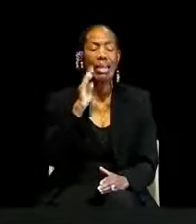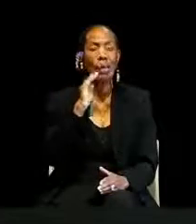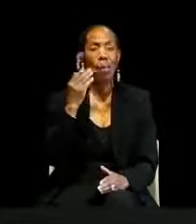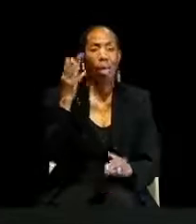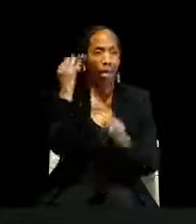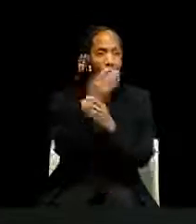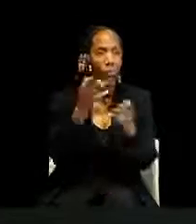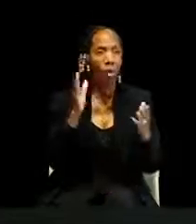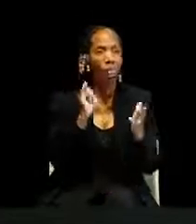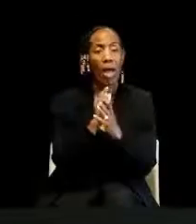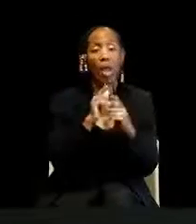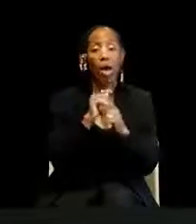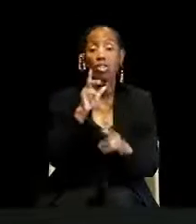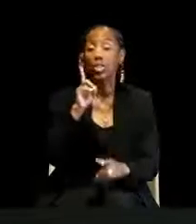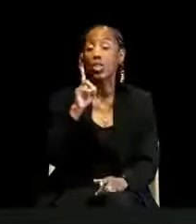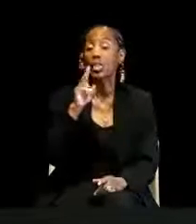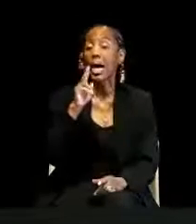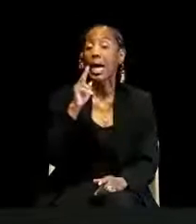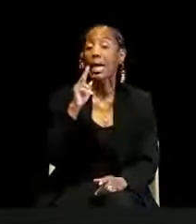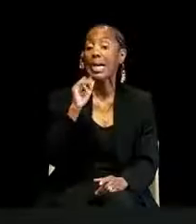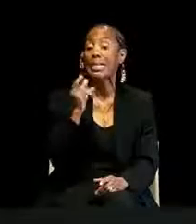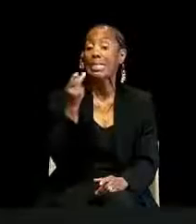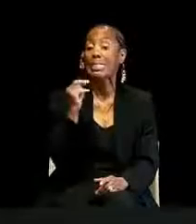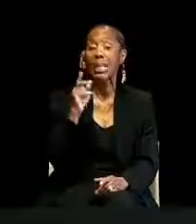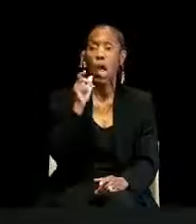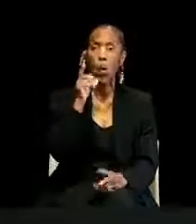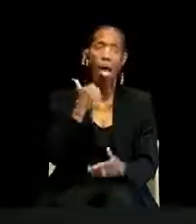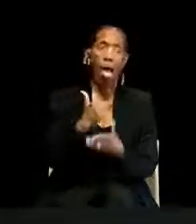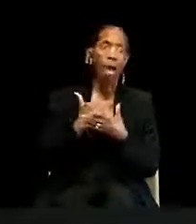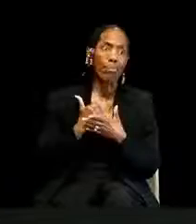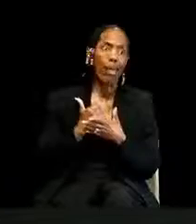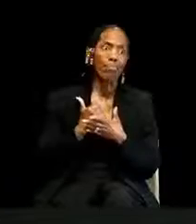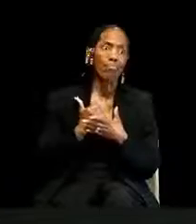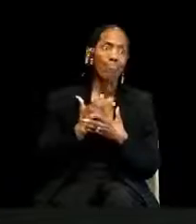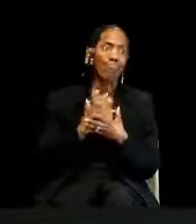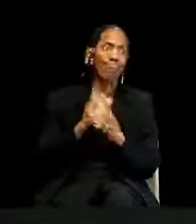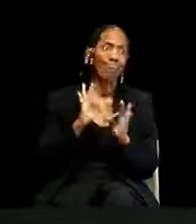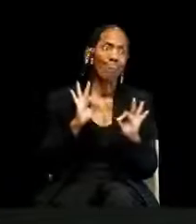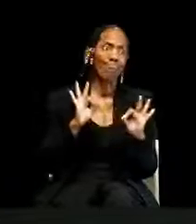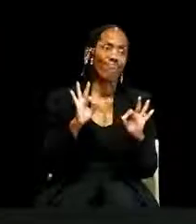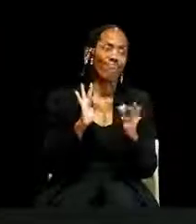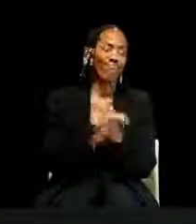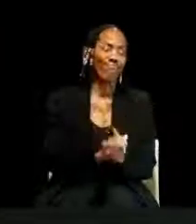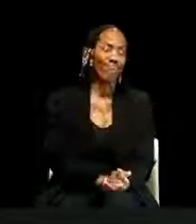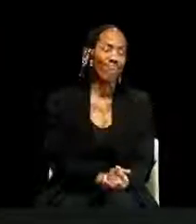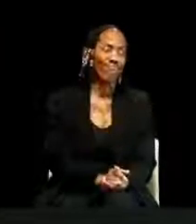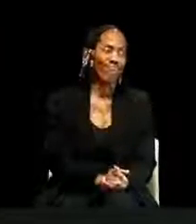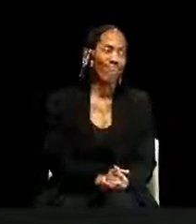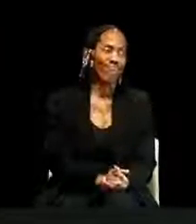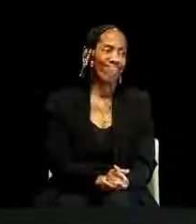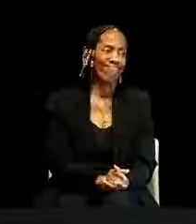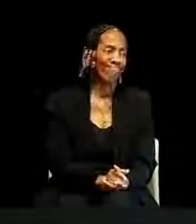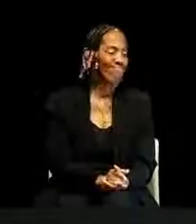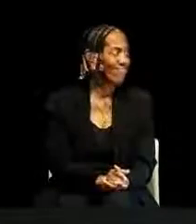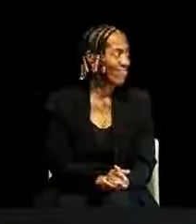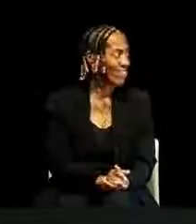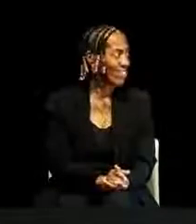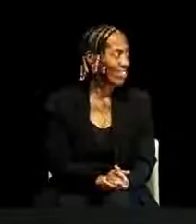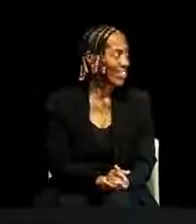who also helps us with NGS. So hey, just really excited. It is on the screen behind you. Okay. So,